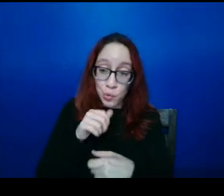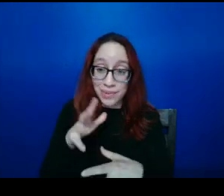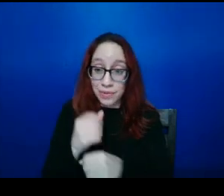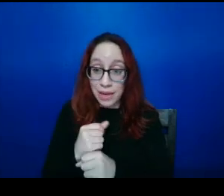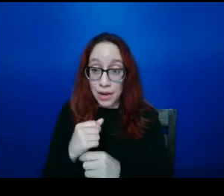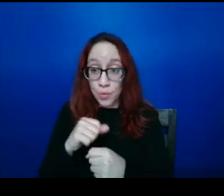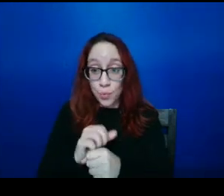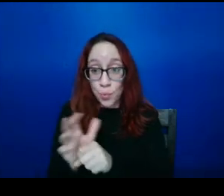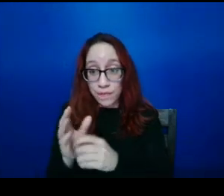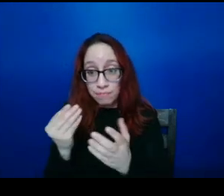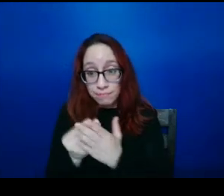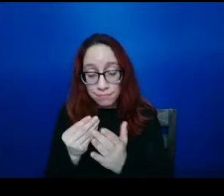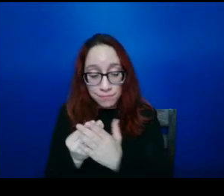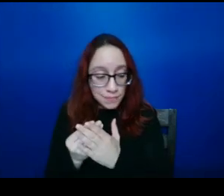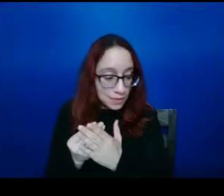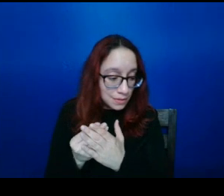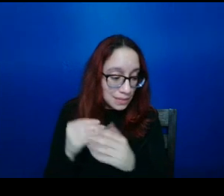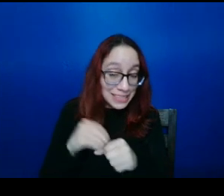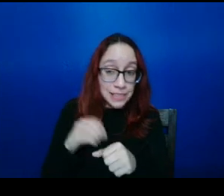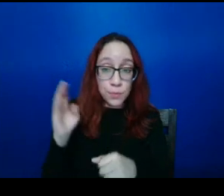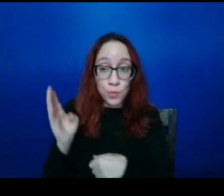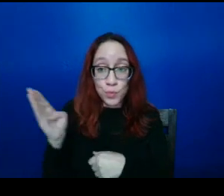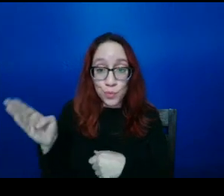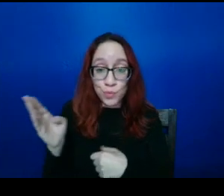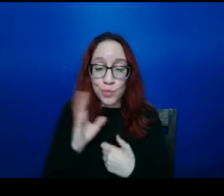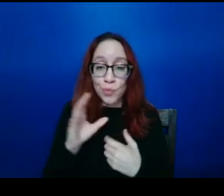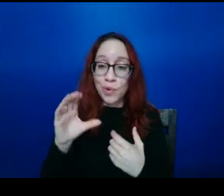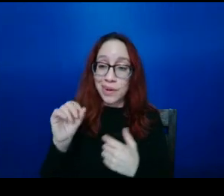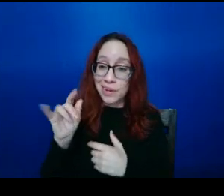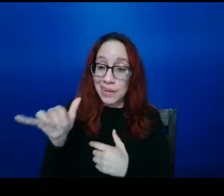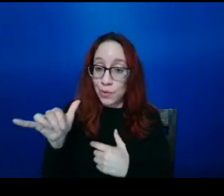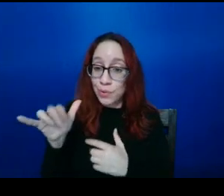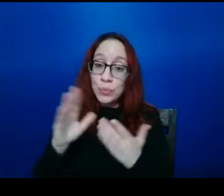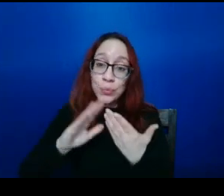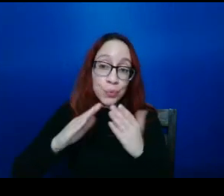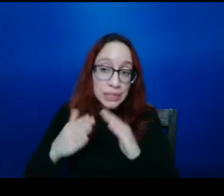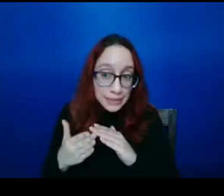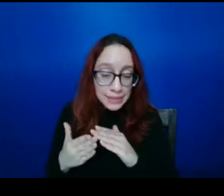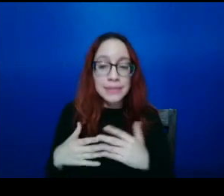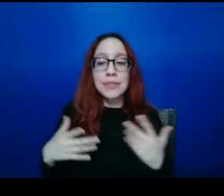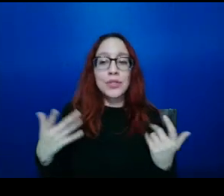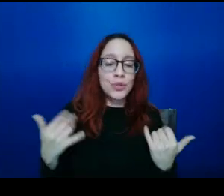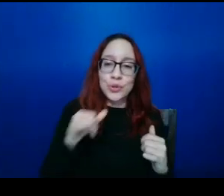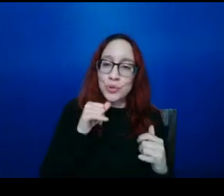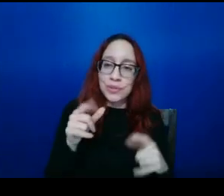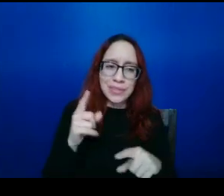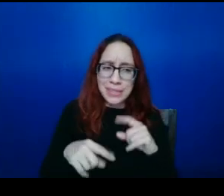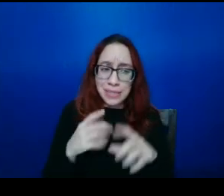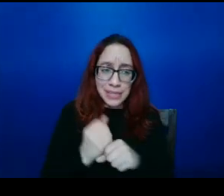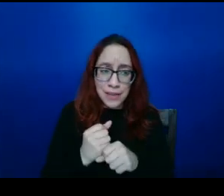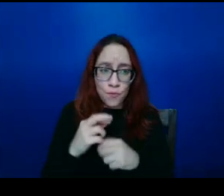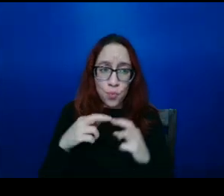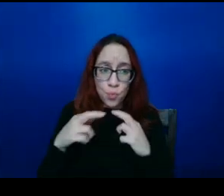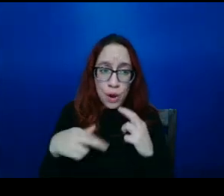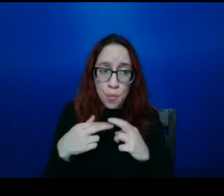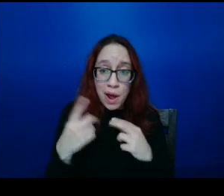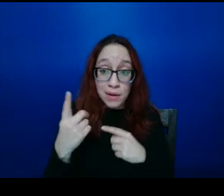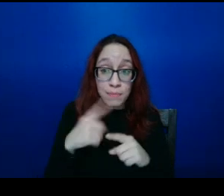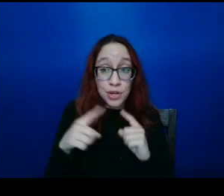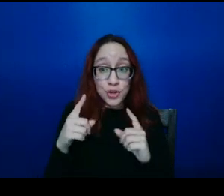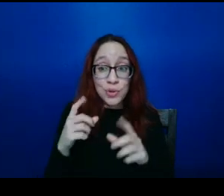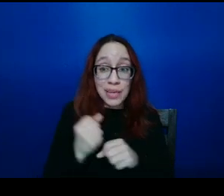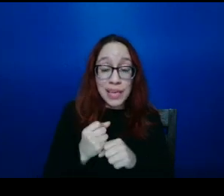funding in the city of Boynton Beach, whether it's county or city, you would not be eligible for round one. You could be eligible for